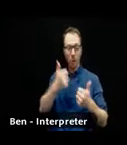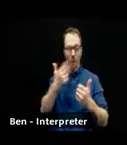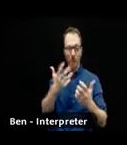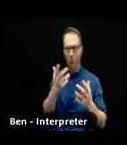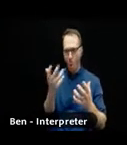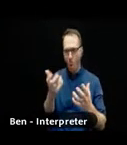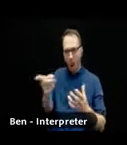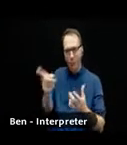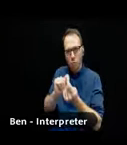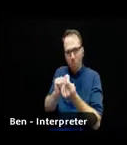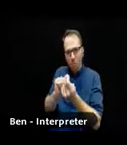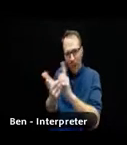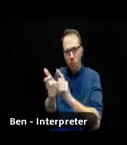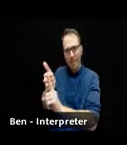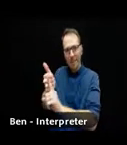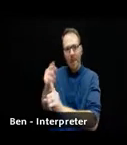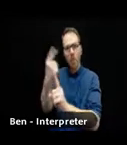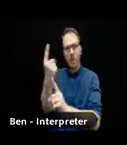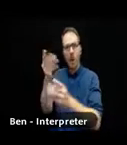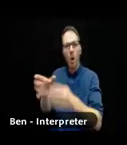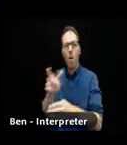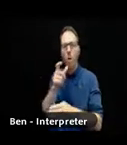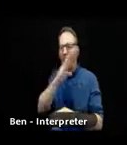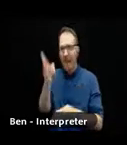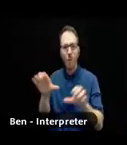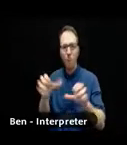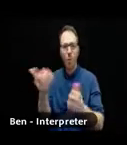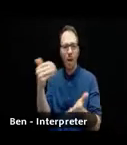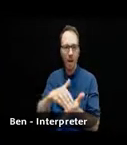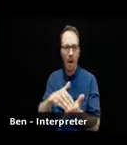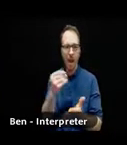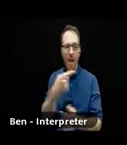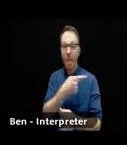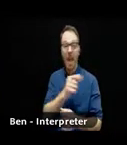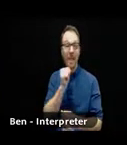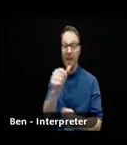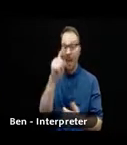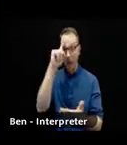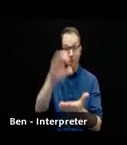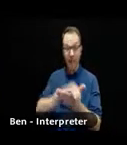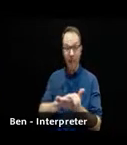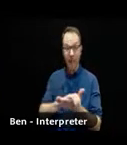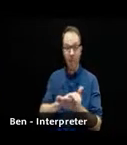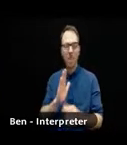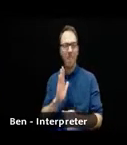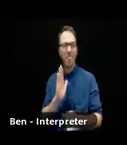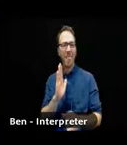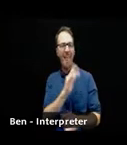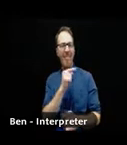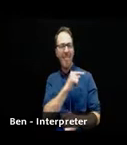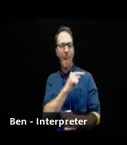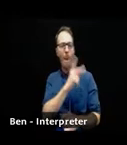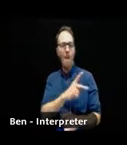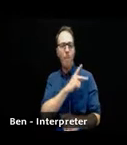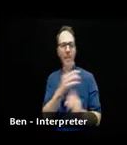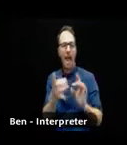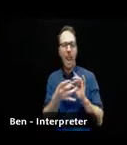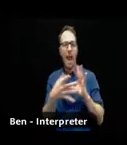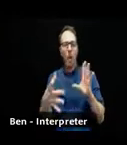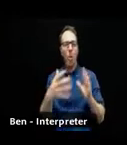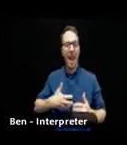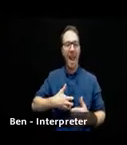transforming himself into somebody who would never do this again. And they didn't believe that their personally letting go of anger was any sort